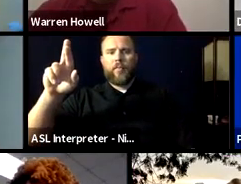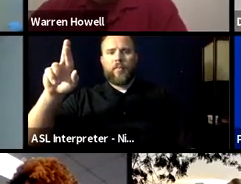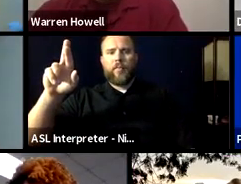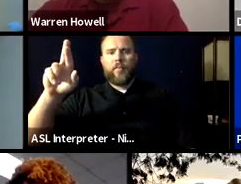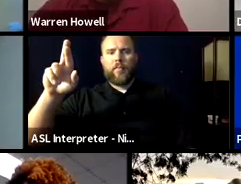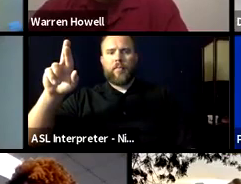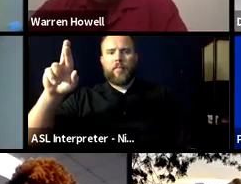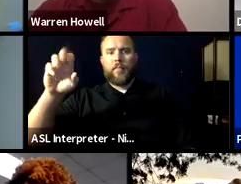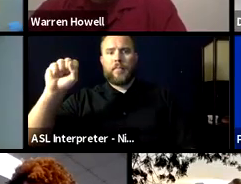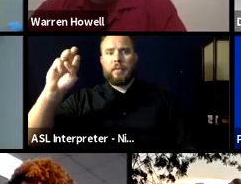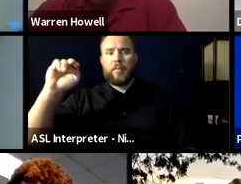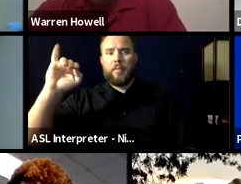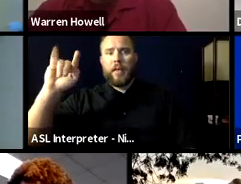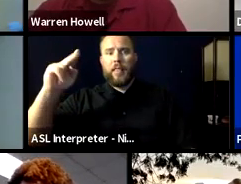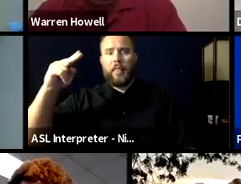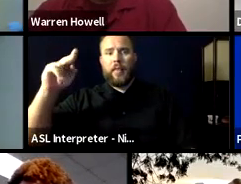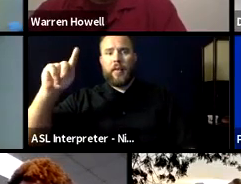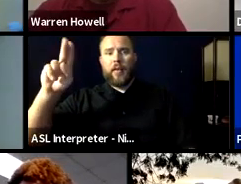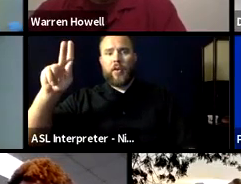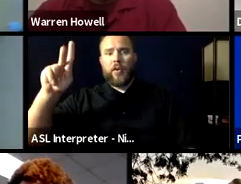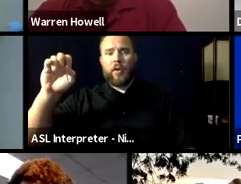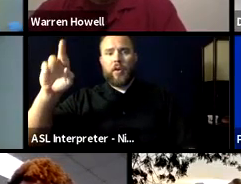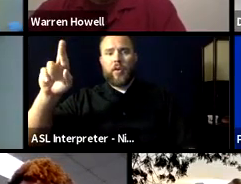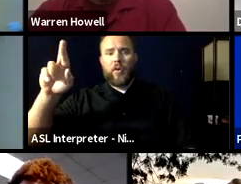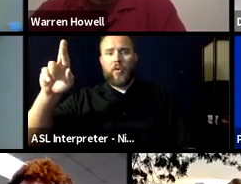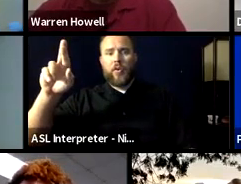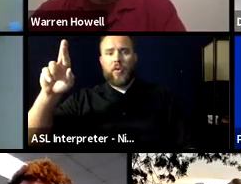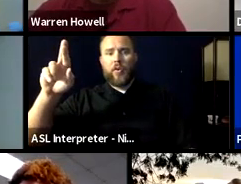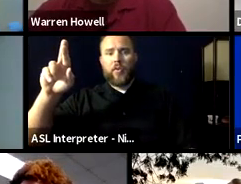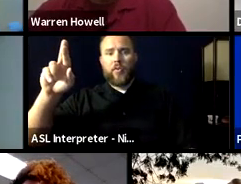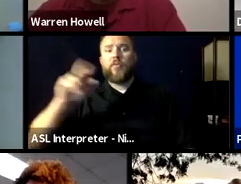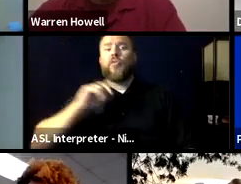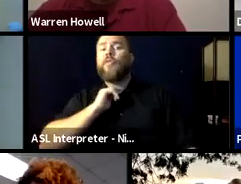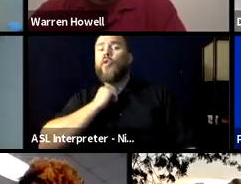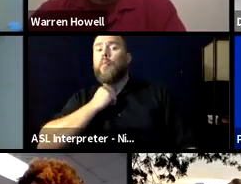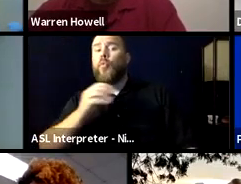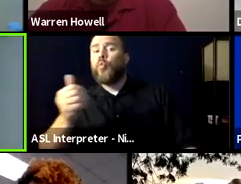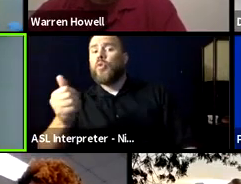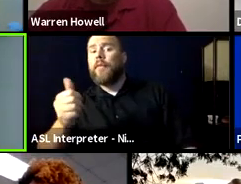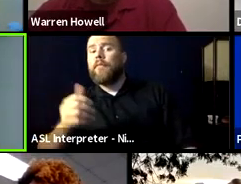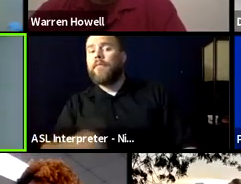Mrs. Smith Tucker. You have to unmute Ms. Tucker.